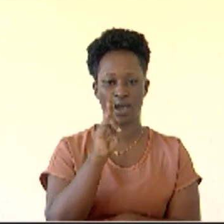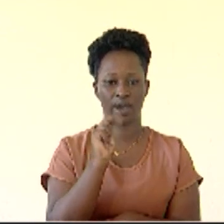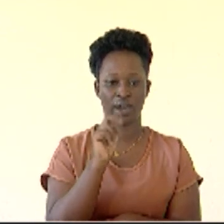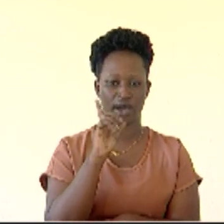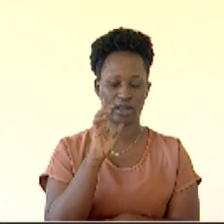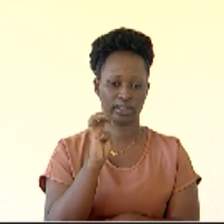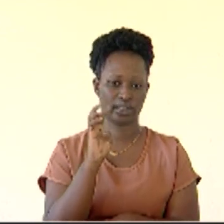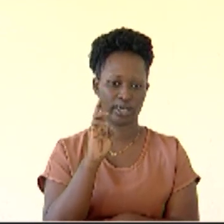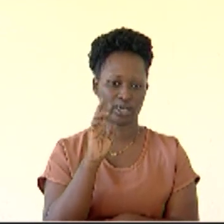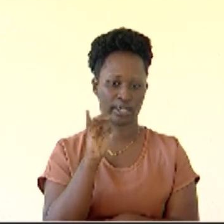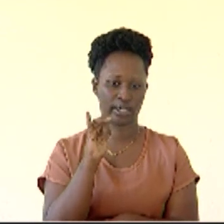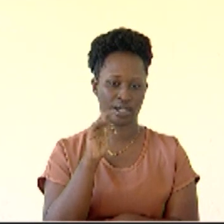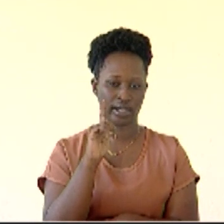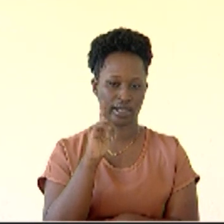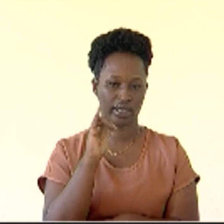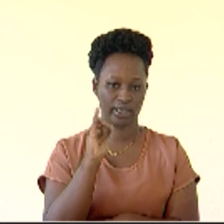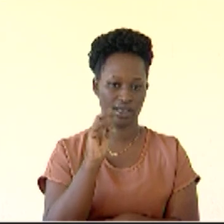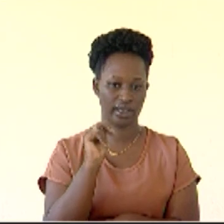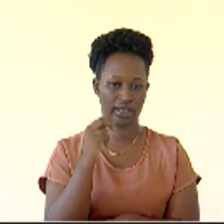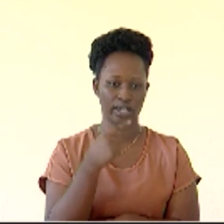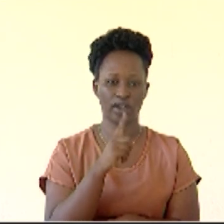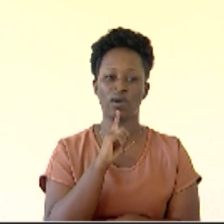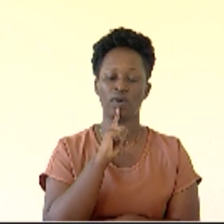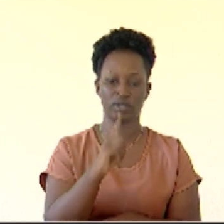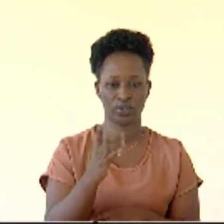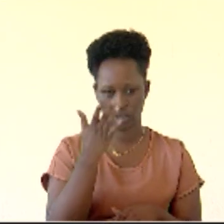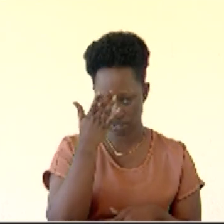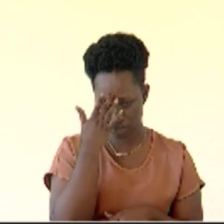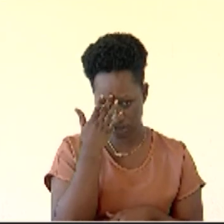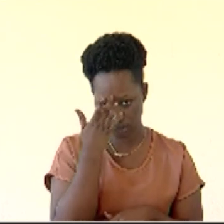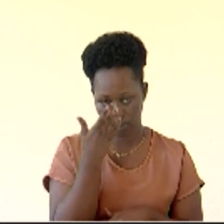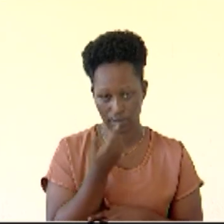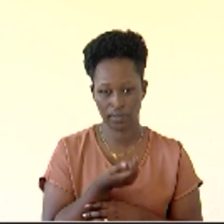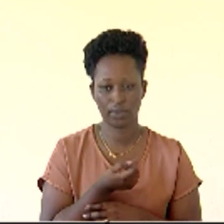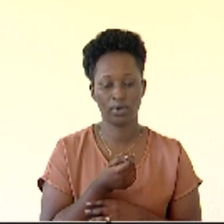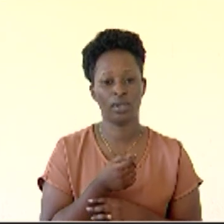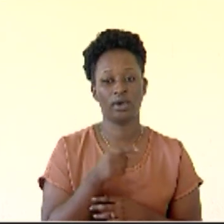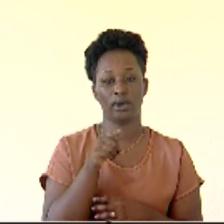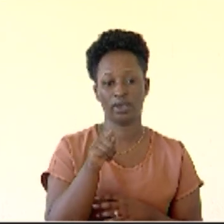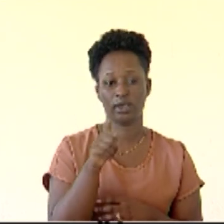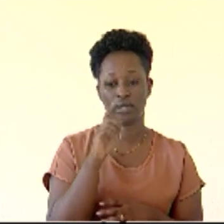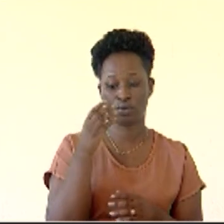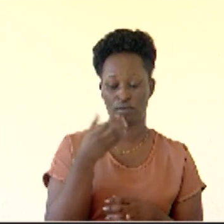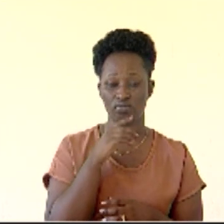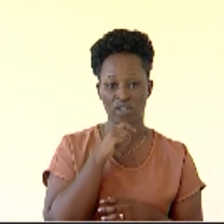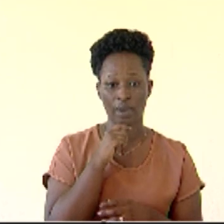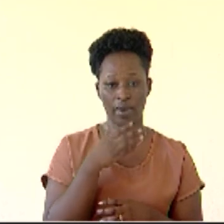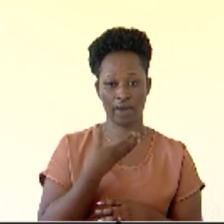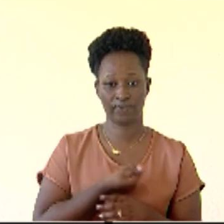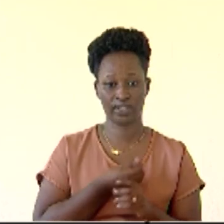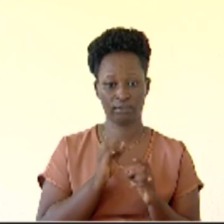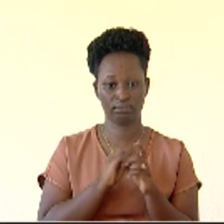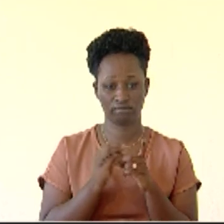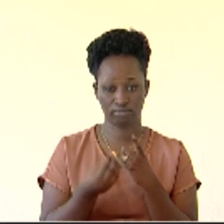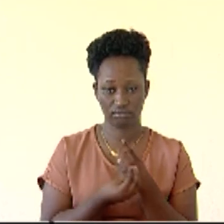find in male, a hormone which is testosterone in men declines with age. As